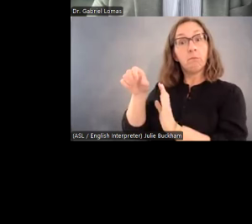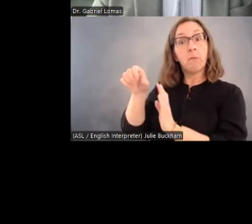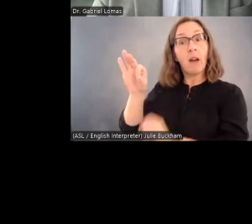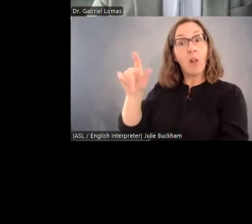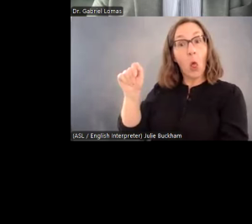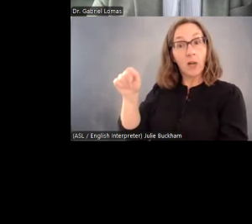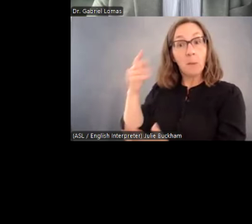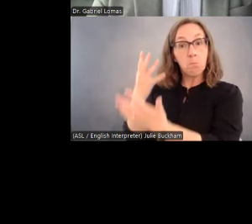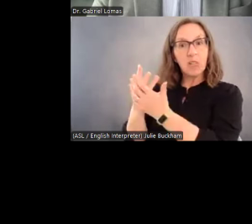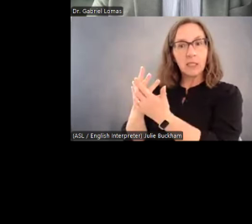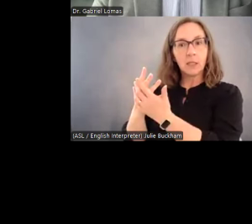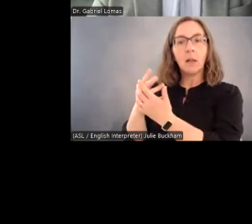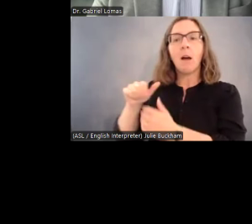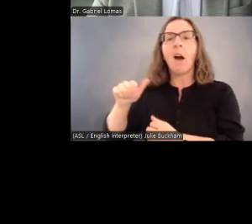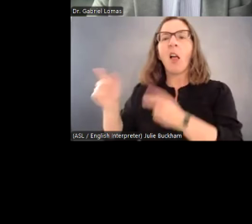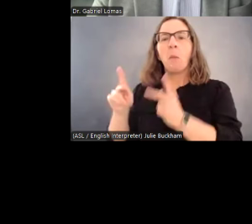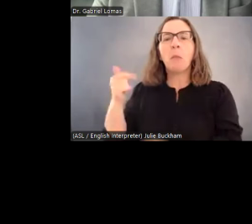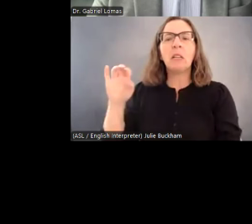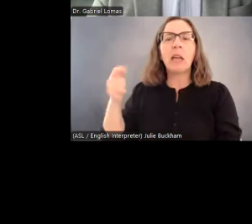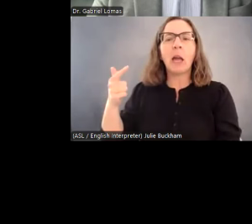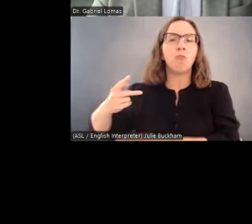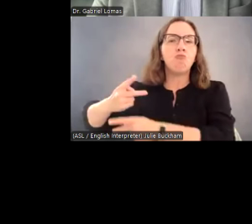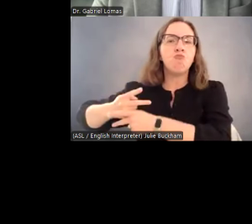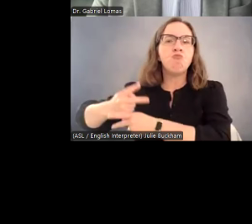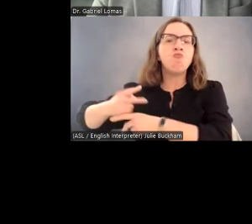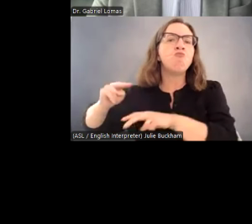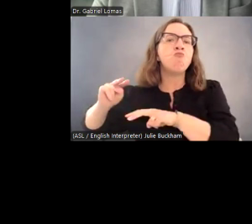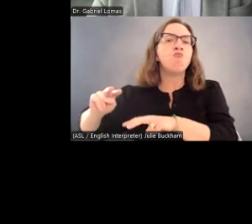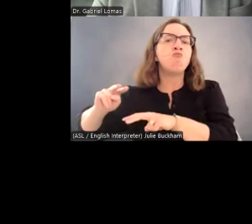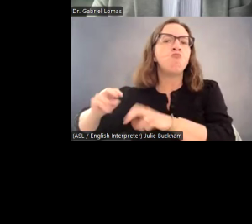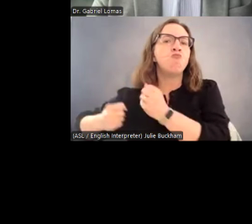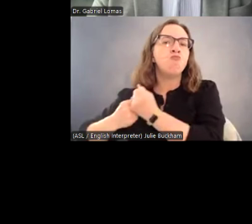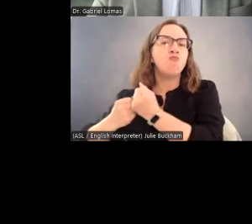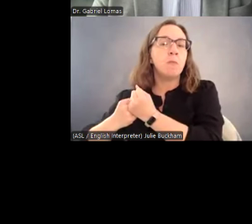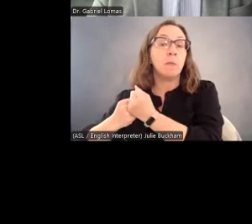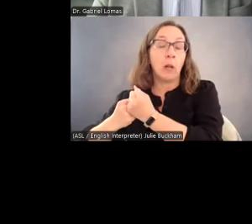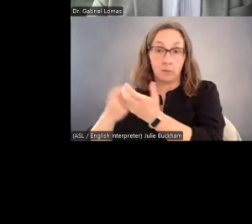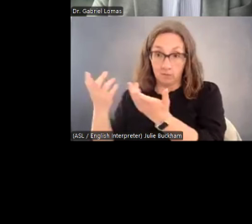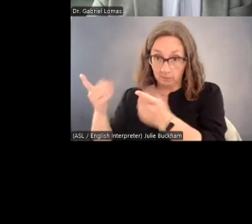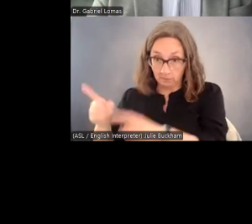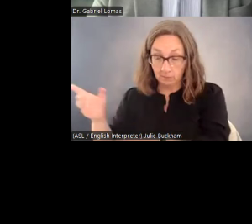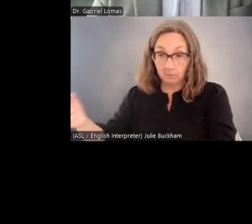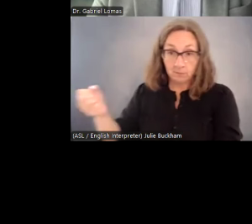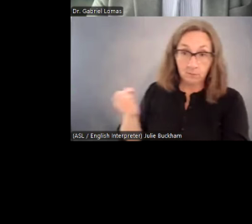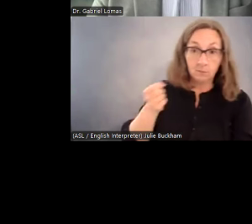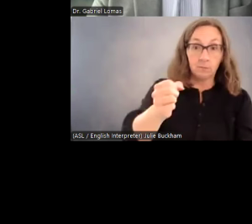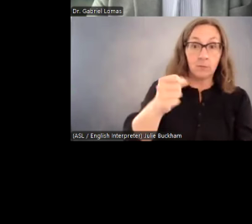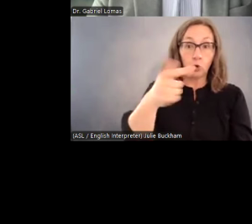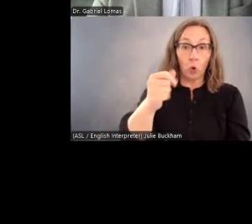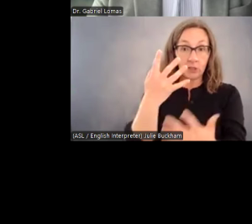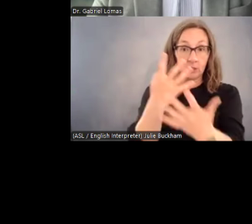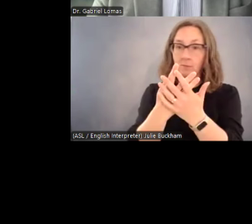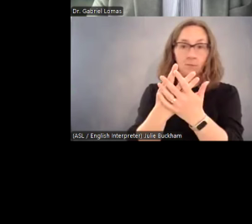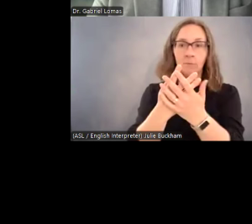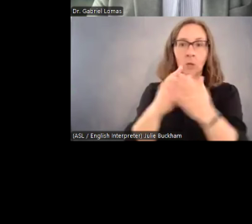was watched out for because members of his gang were there. Whereas when he was in prison in Georgia, he wasn't watched